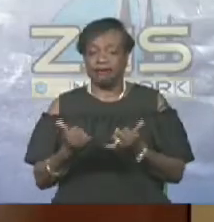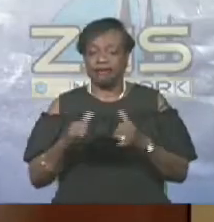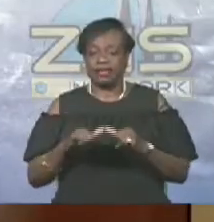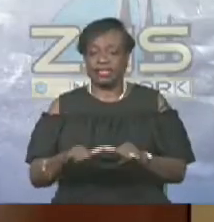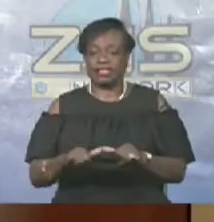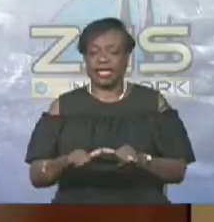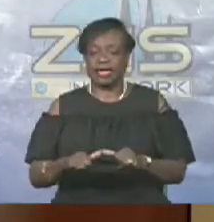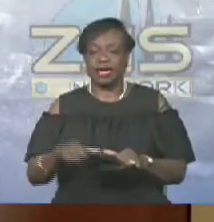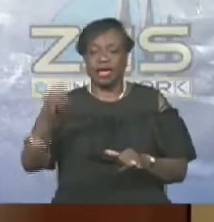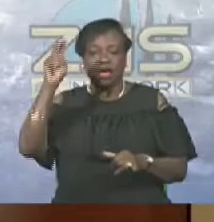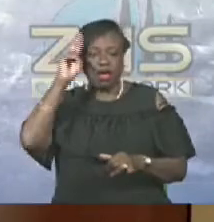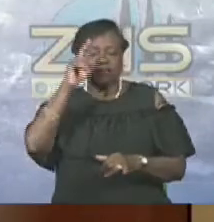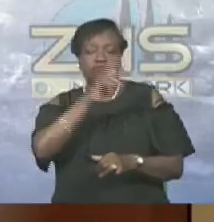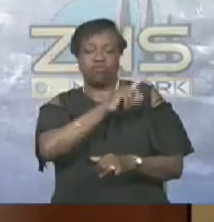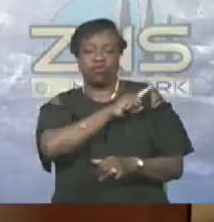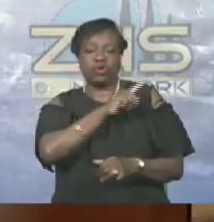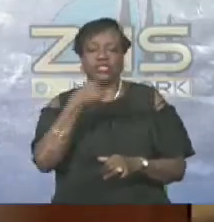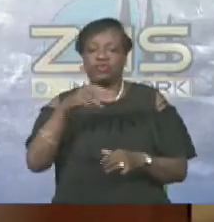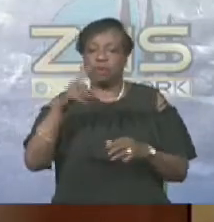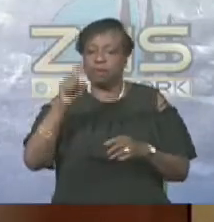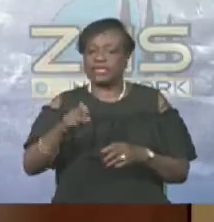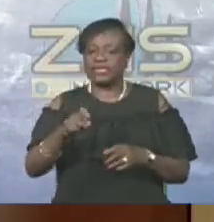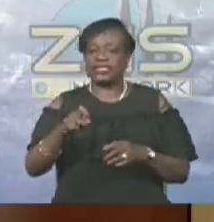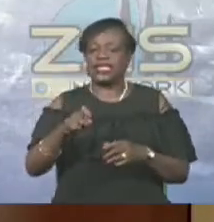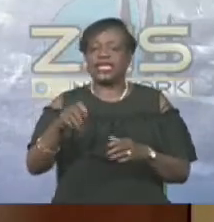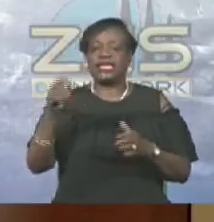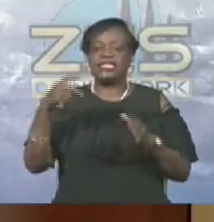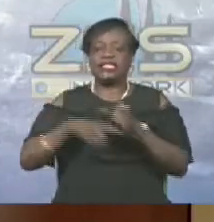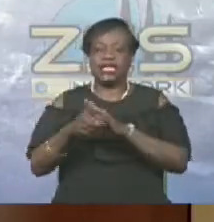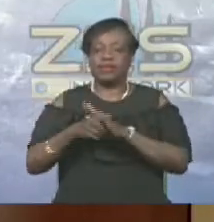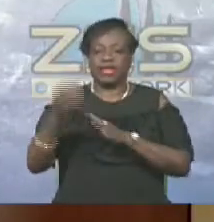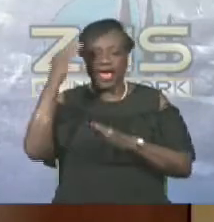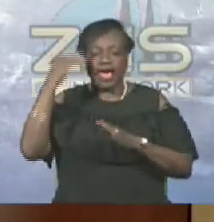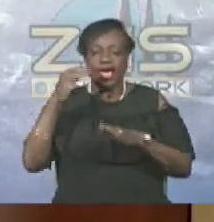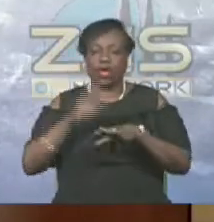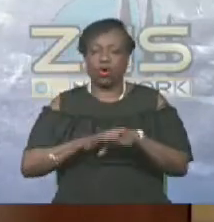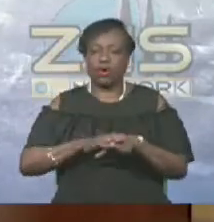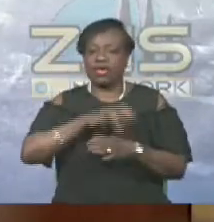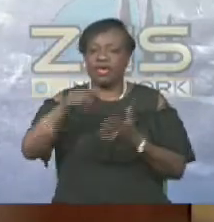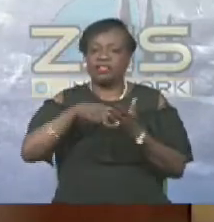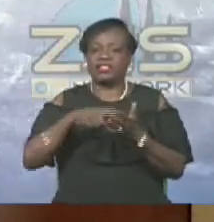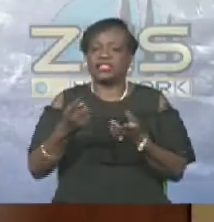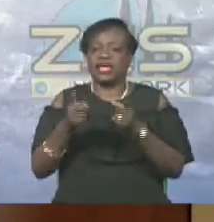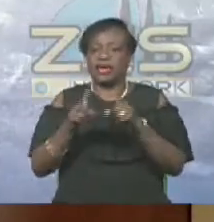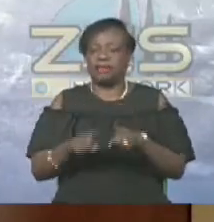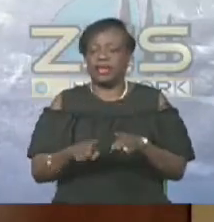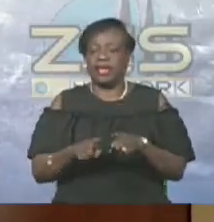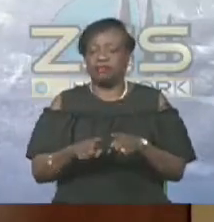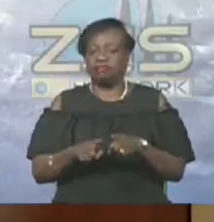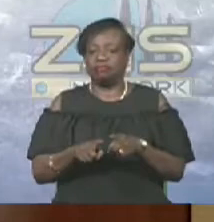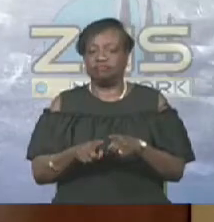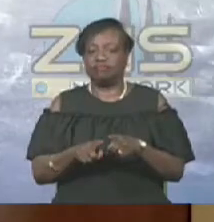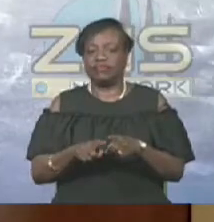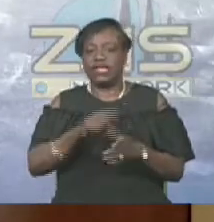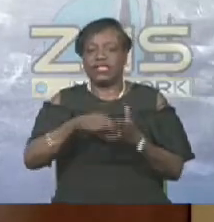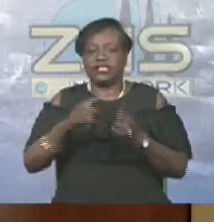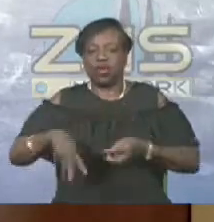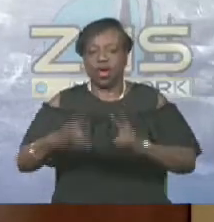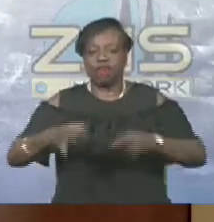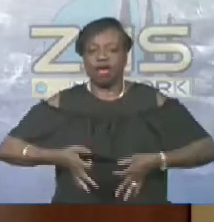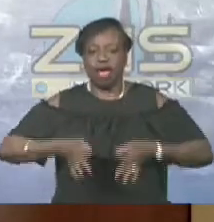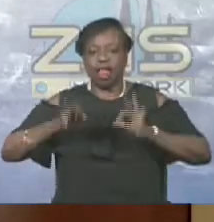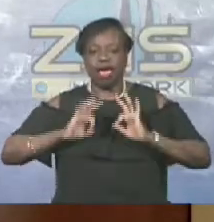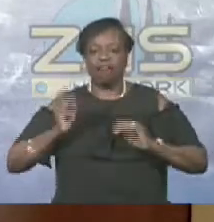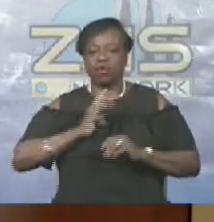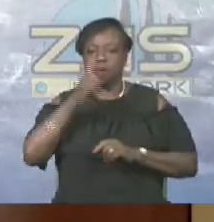LaRoque, we must be ready to deal with it head on. This is just happening. It's. I don't want to say like that, but it's almost a way of life that we have to come